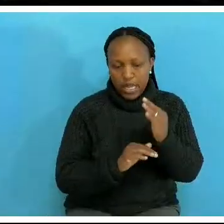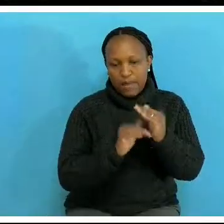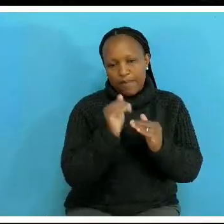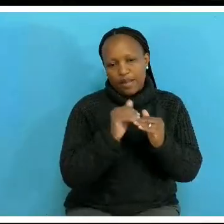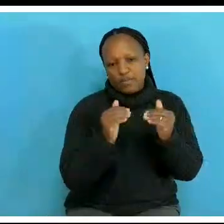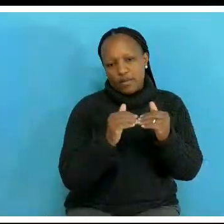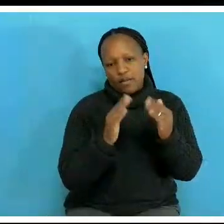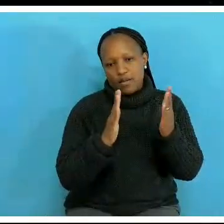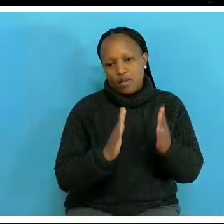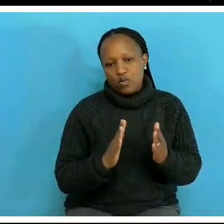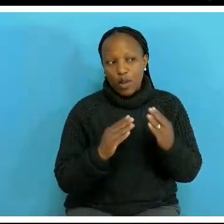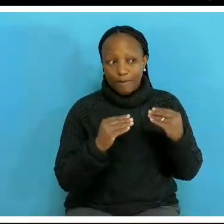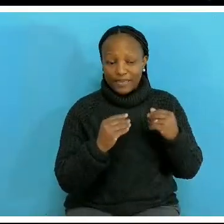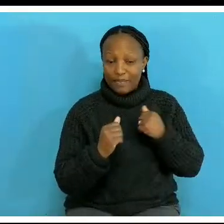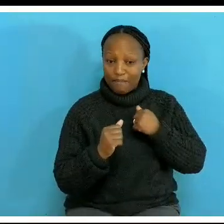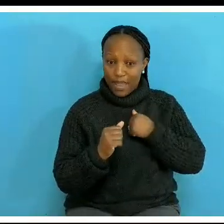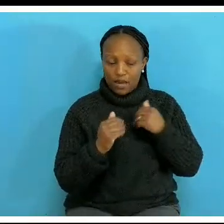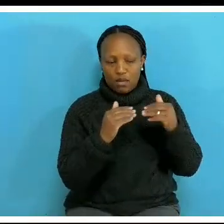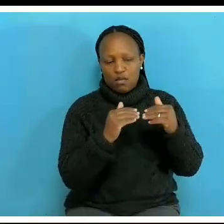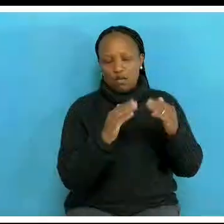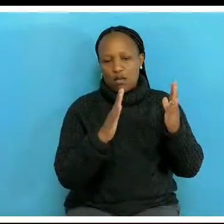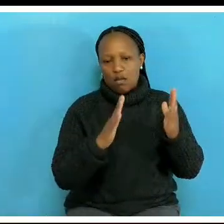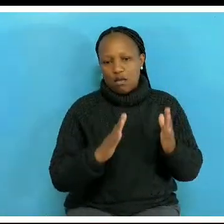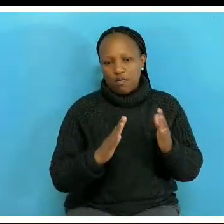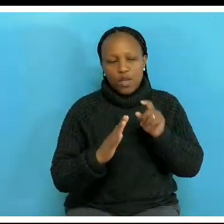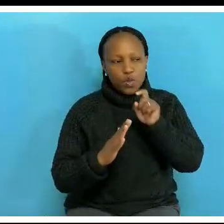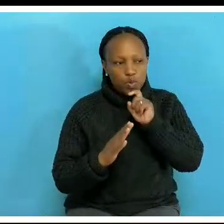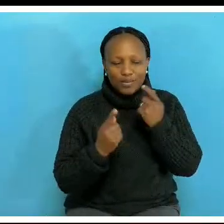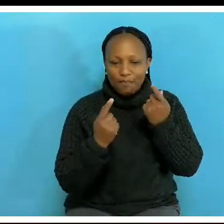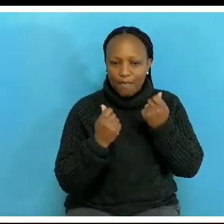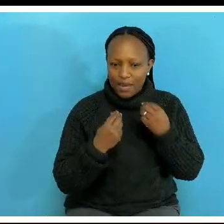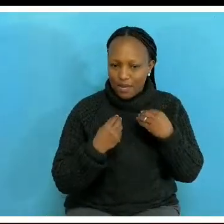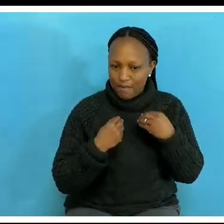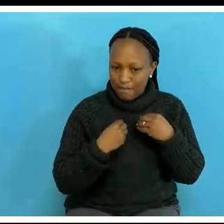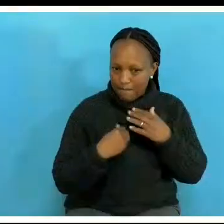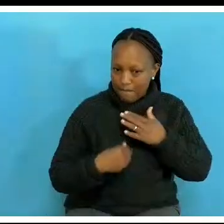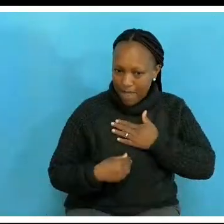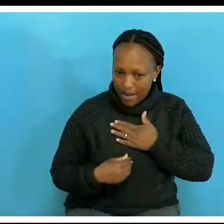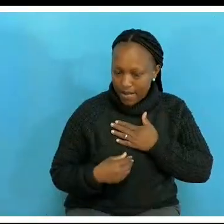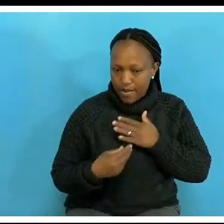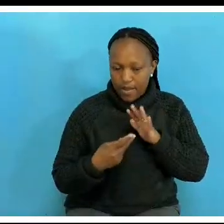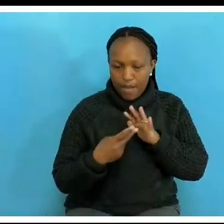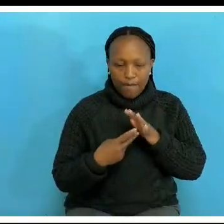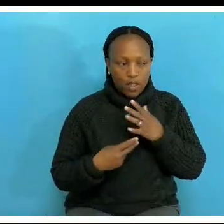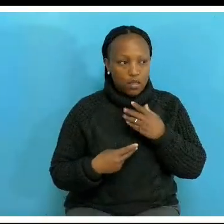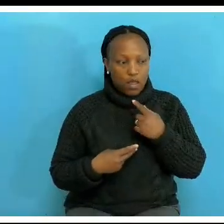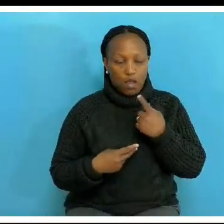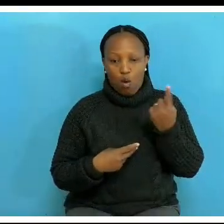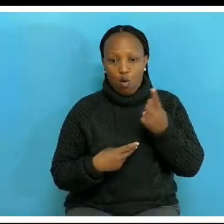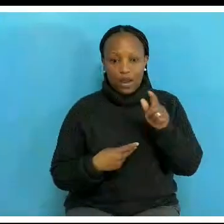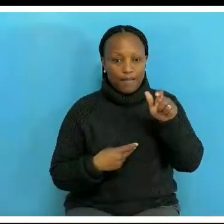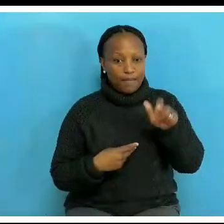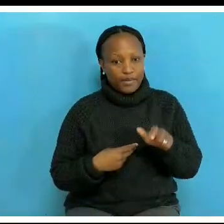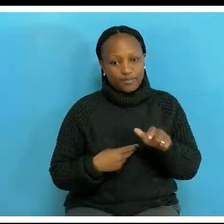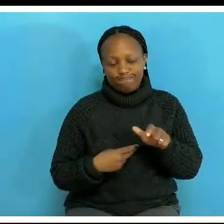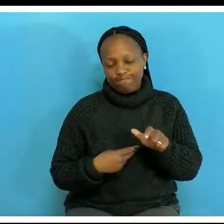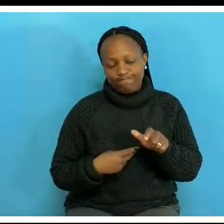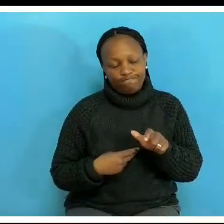my house. I had to use my money to do it, and I'm not the only person that is coming this